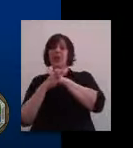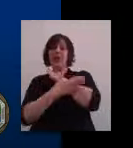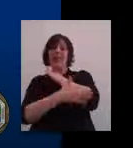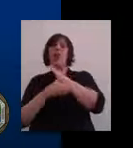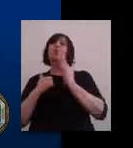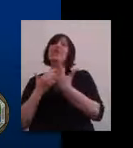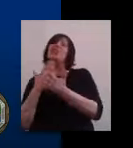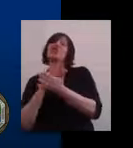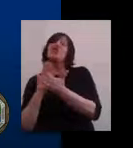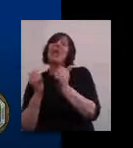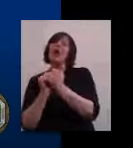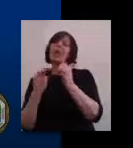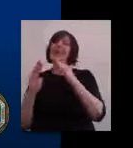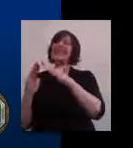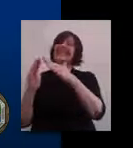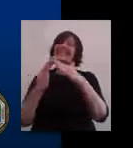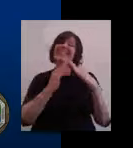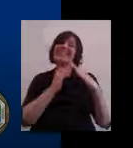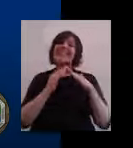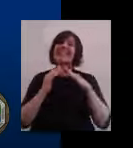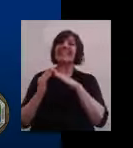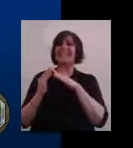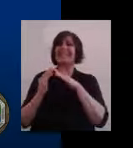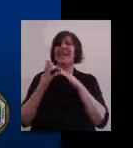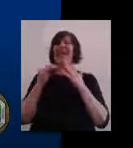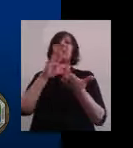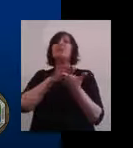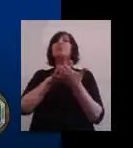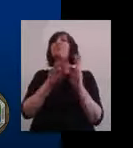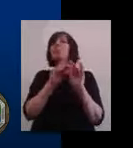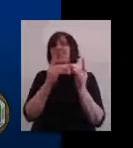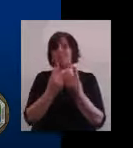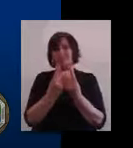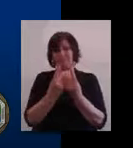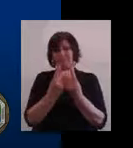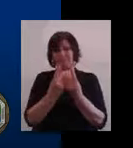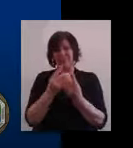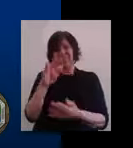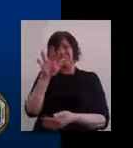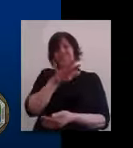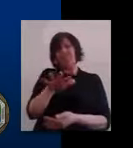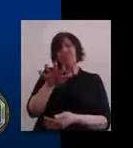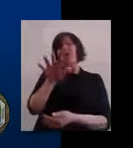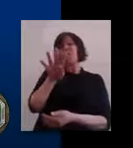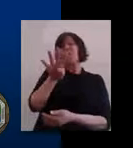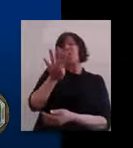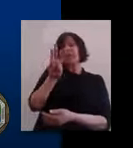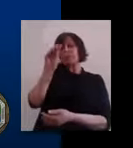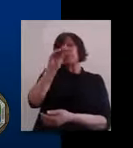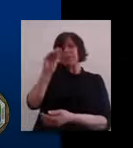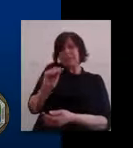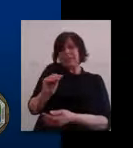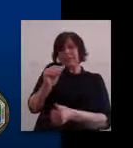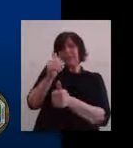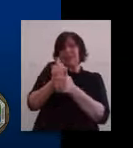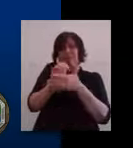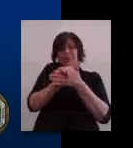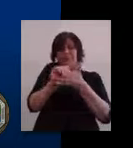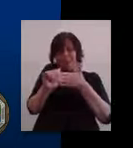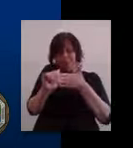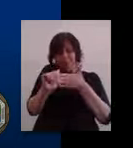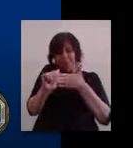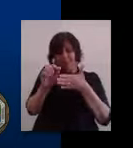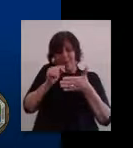towns, the villages, and school districts. Roughly 46% of every dollar that Erie County receives from New York